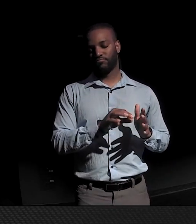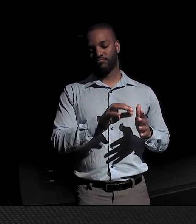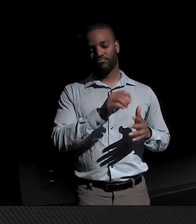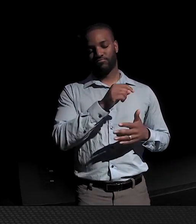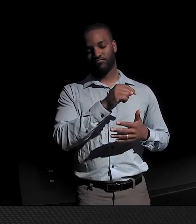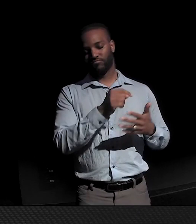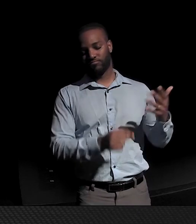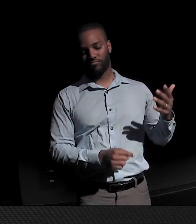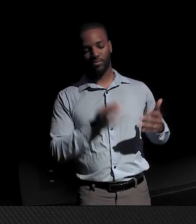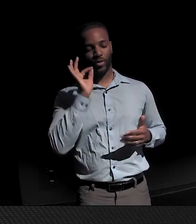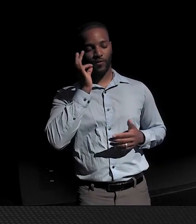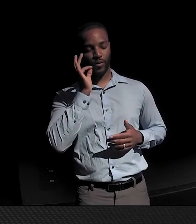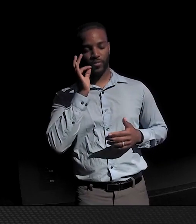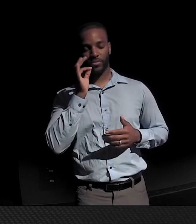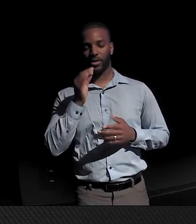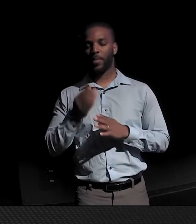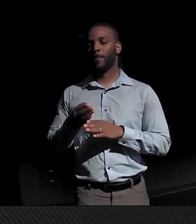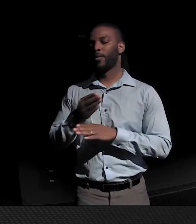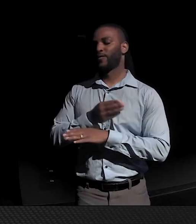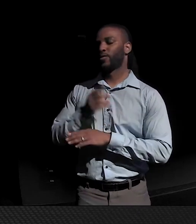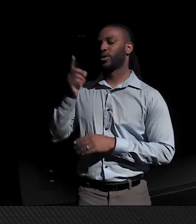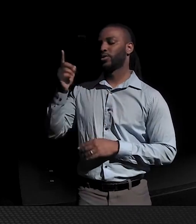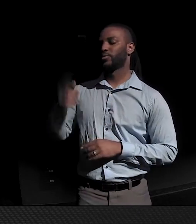the fruit before you.